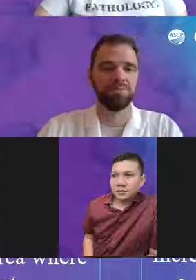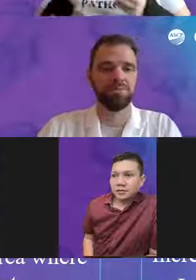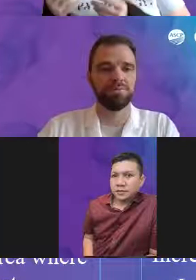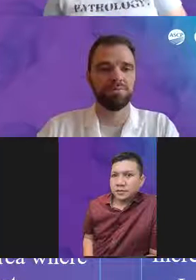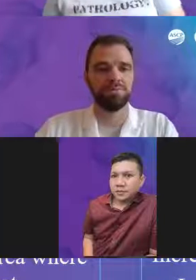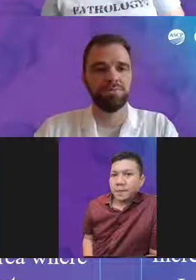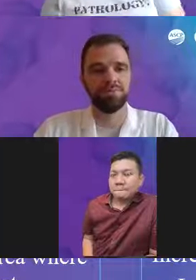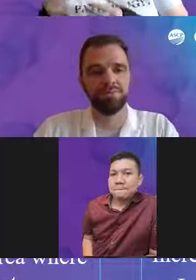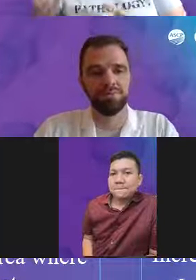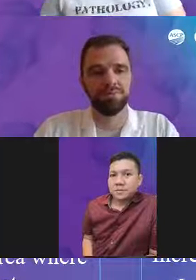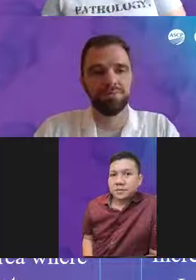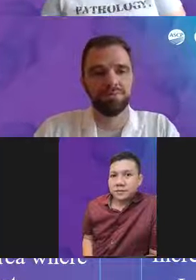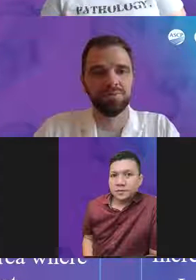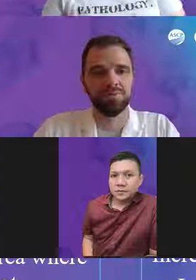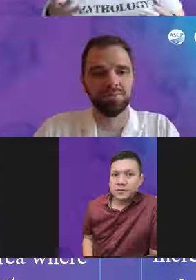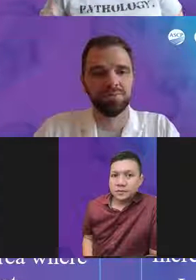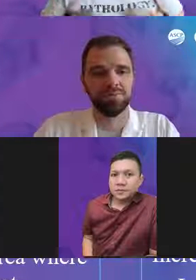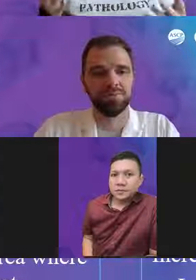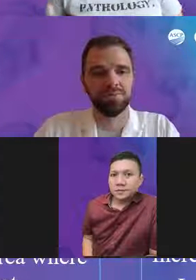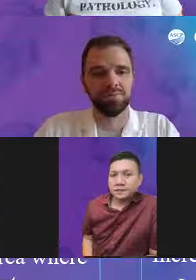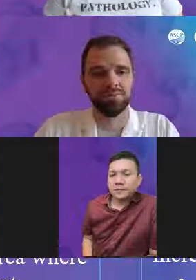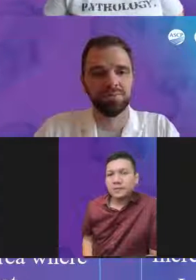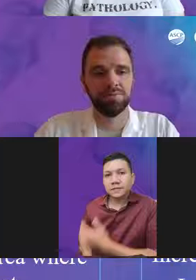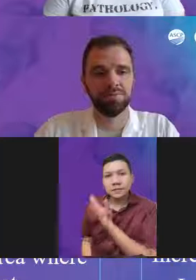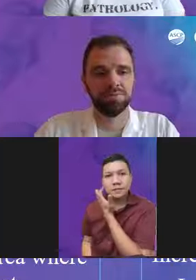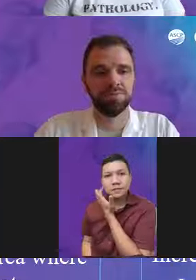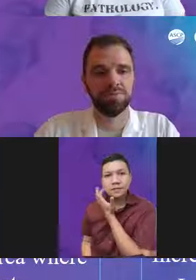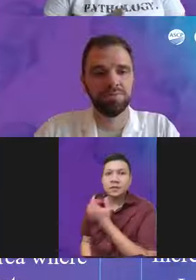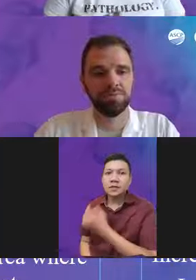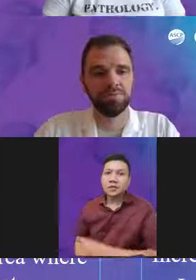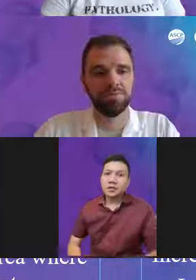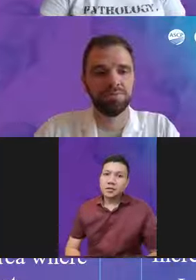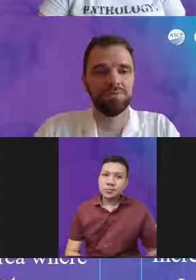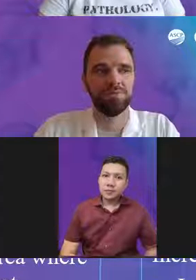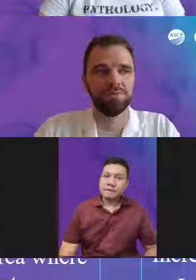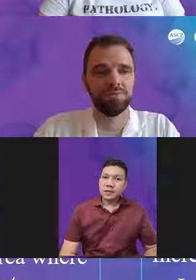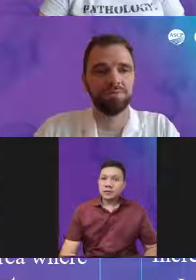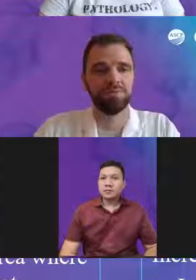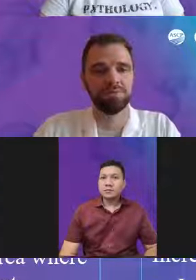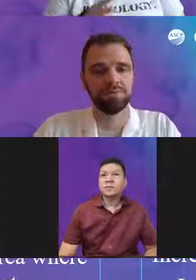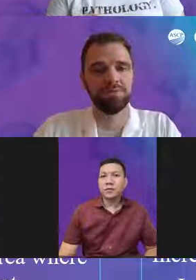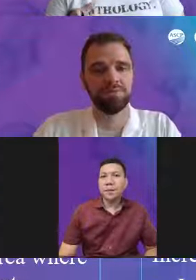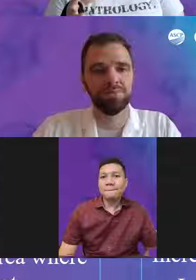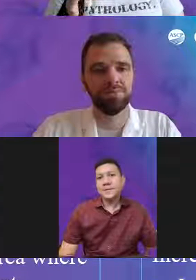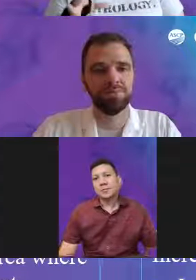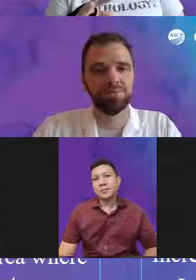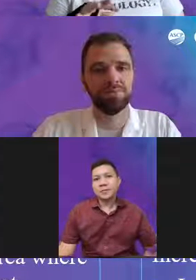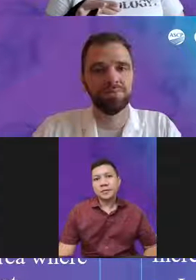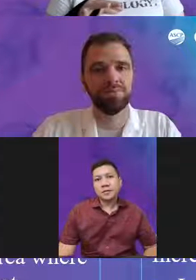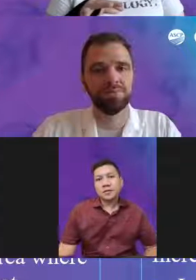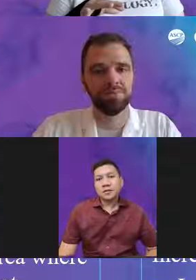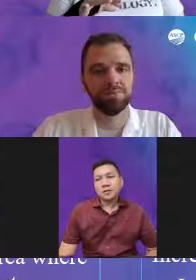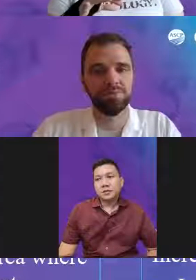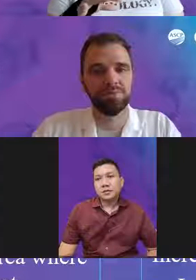to them instead of a packed red cell unit. Okay. So I just want to make sure that we cover that. So looking at your